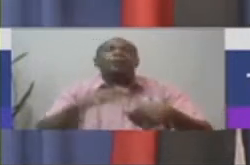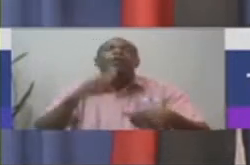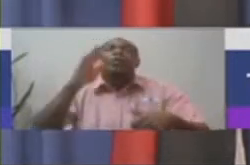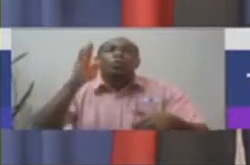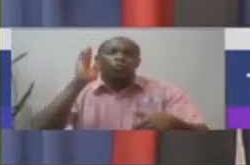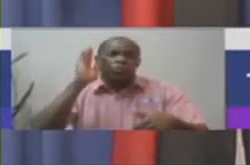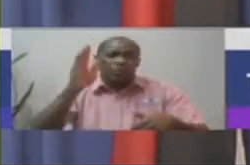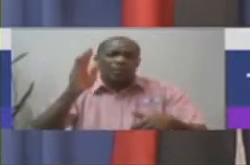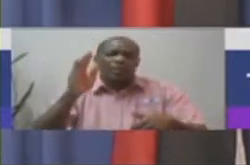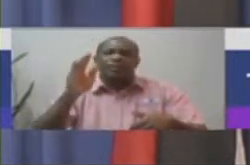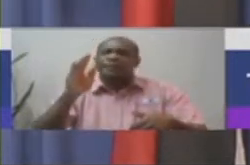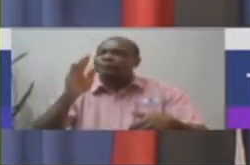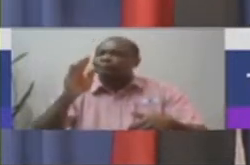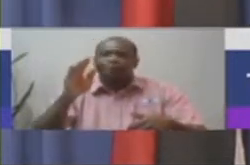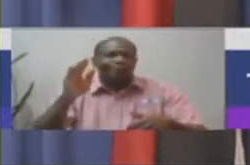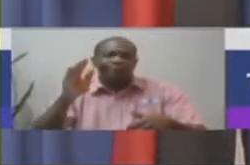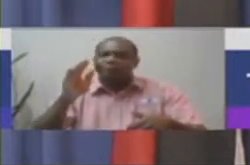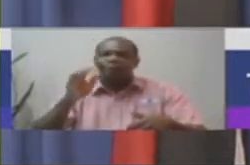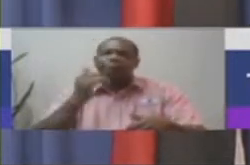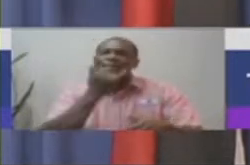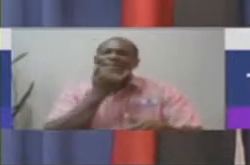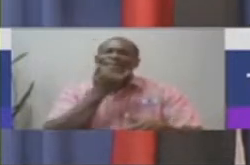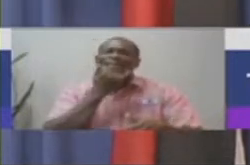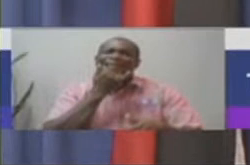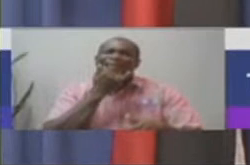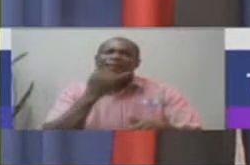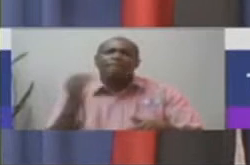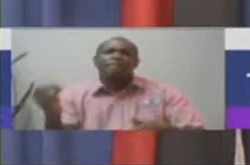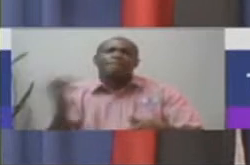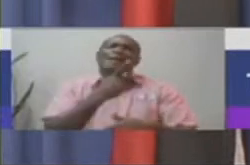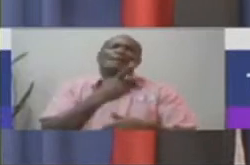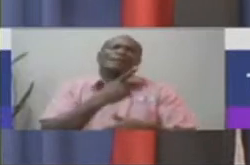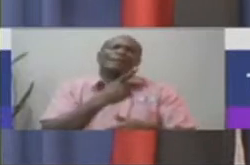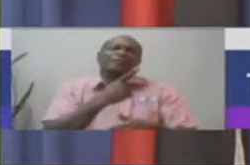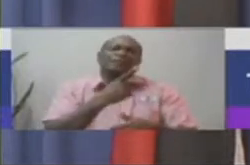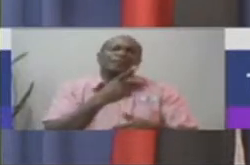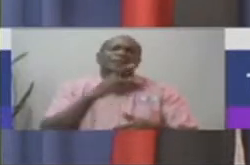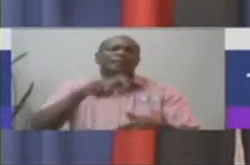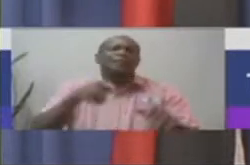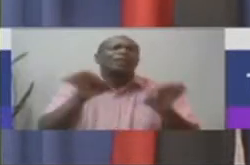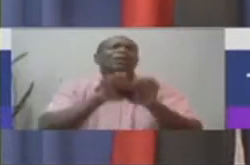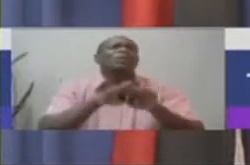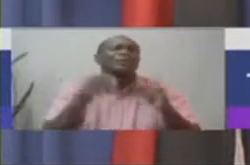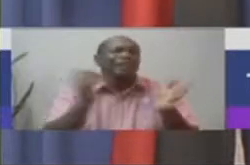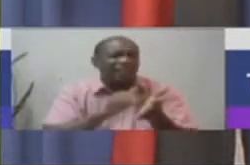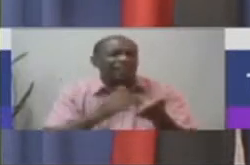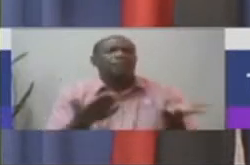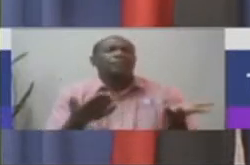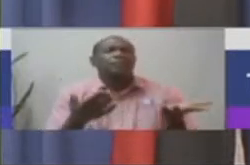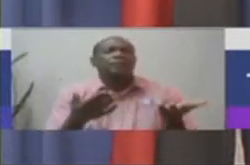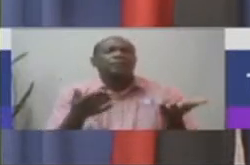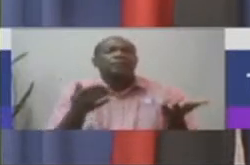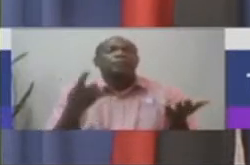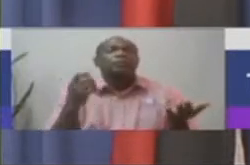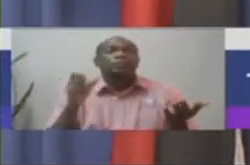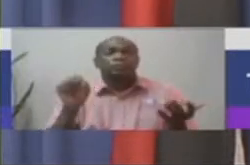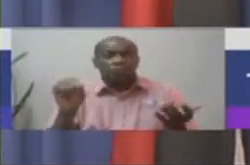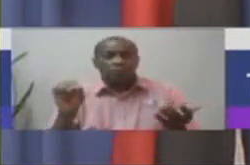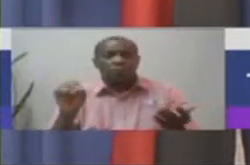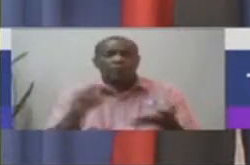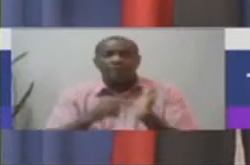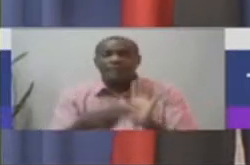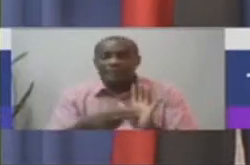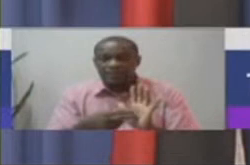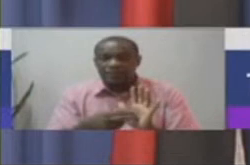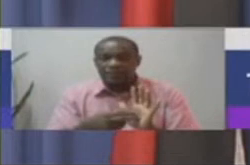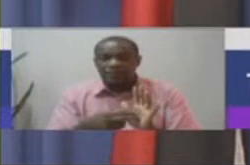back into situations that we had passed. So